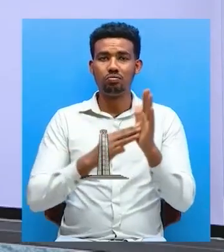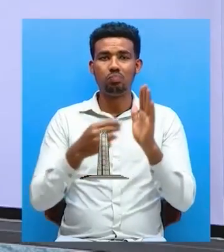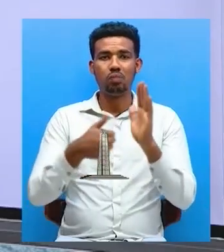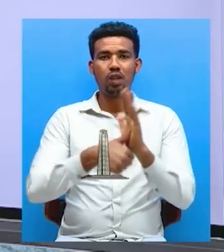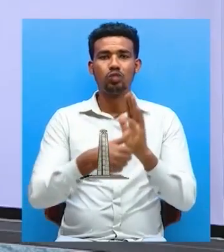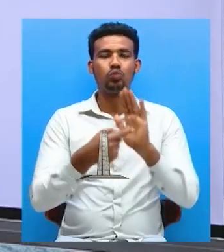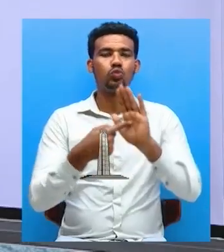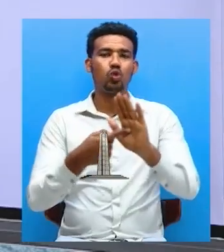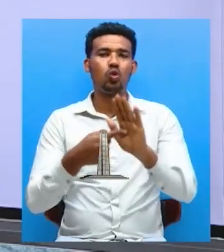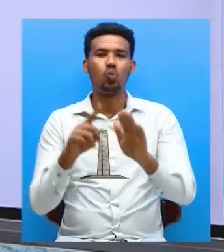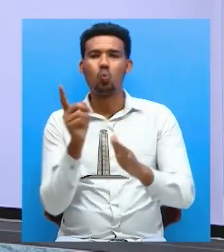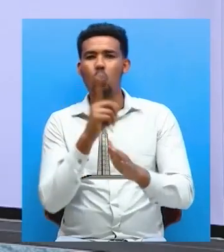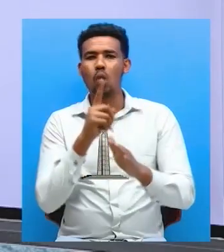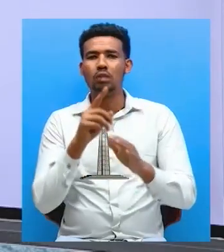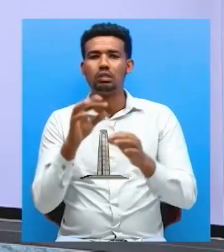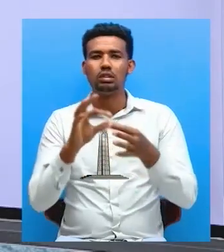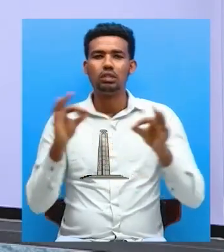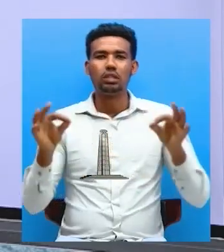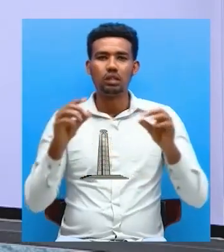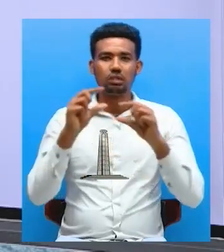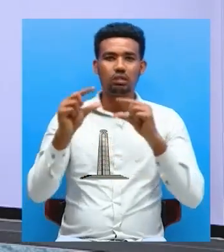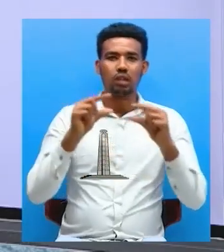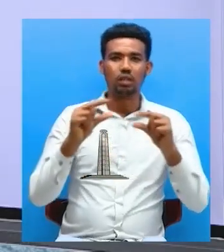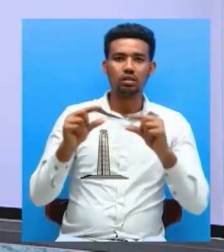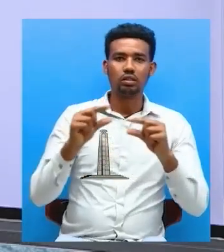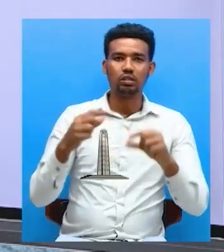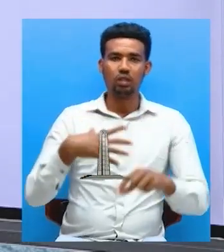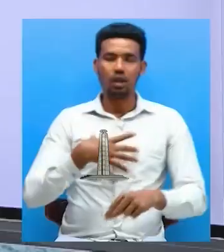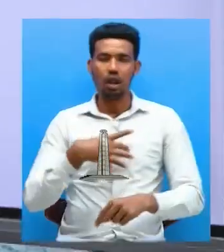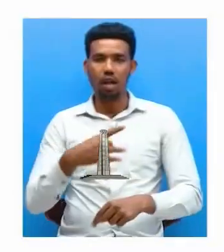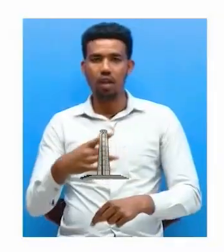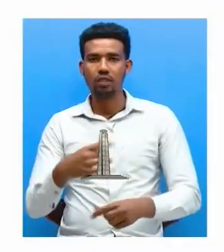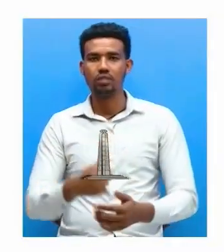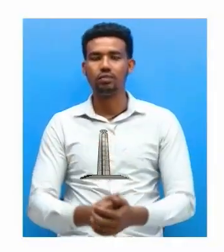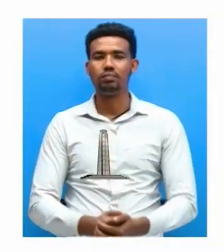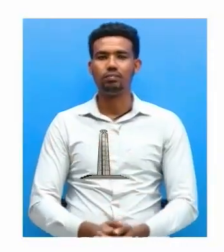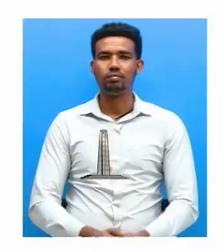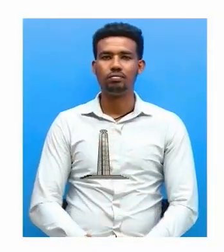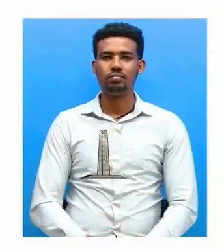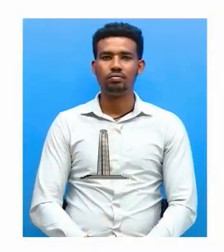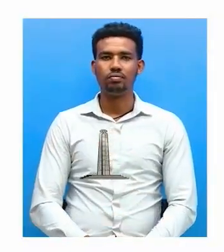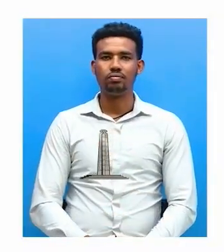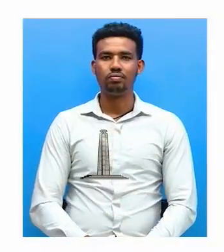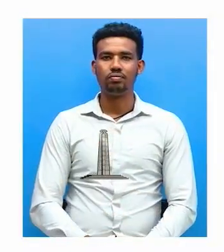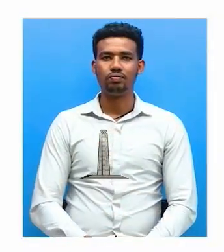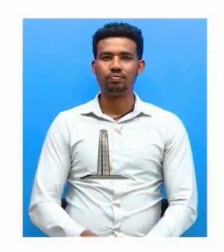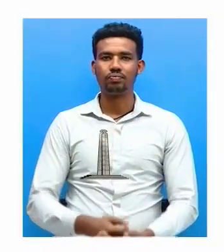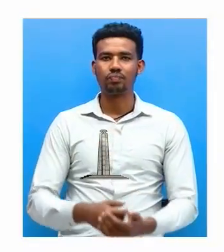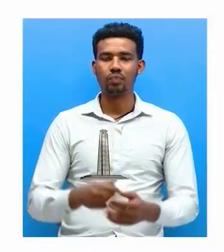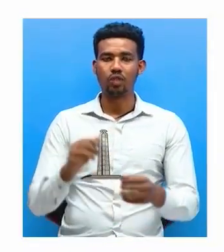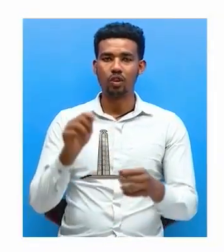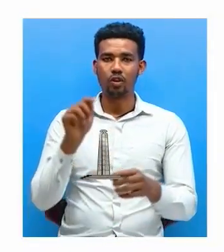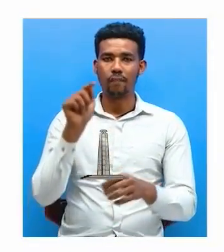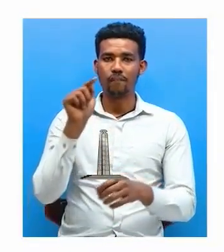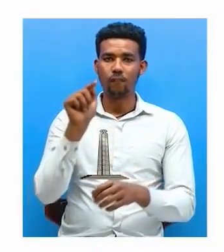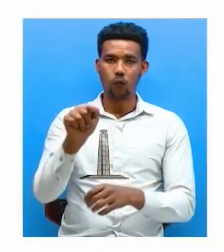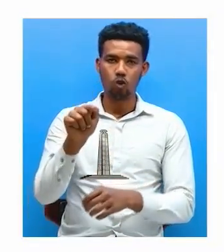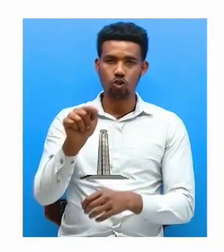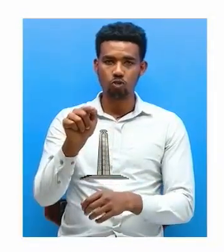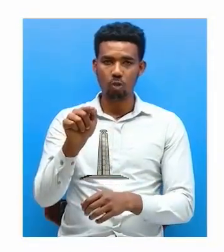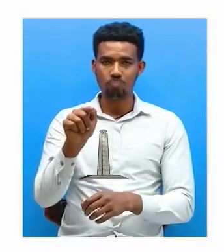what sentence structure it is. Like, this is called full stop.